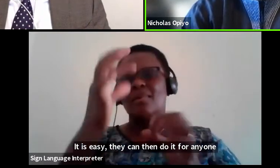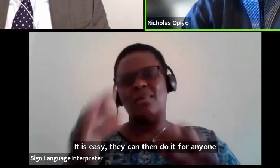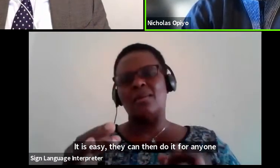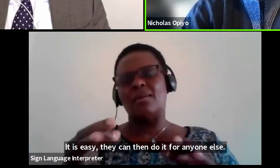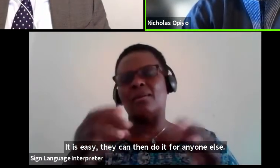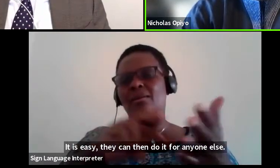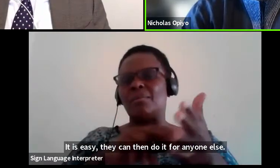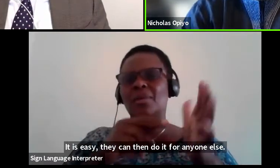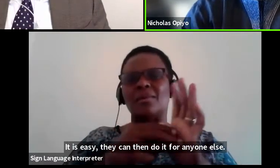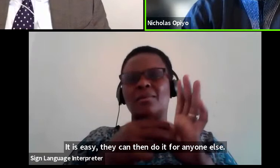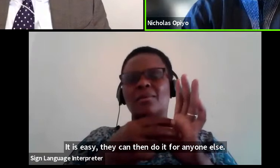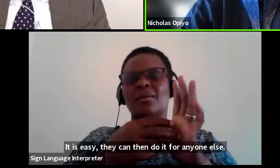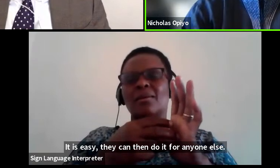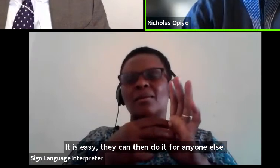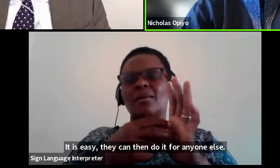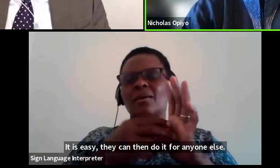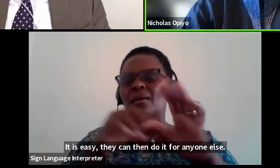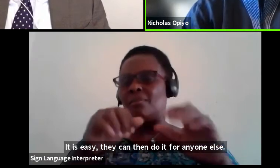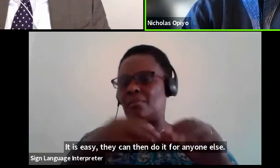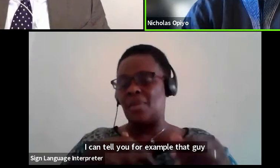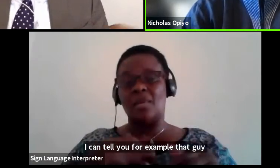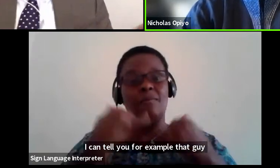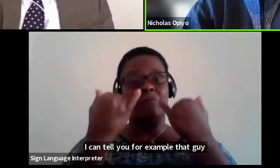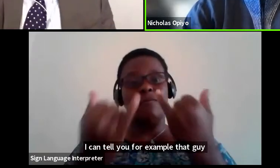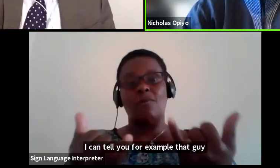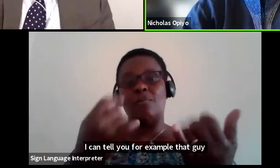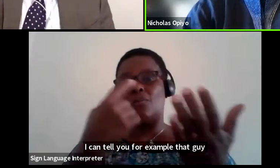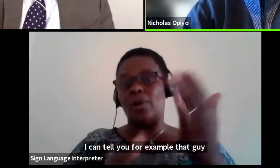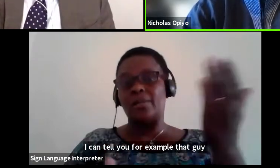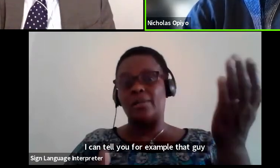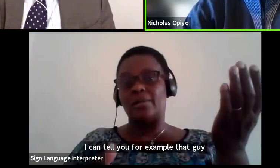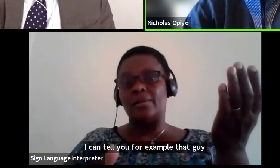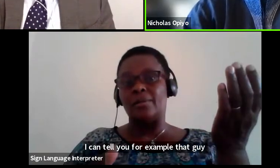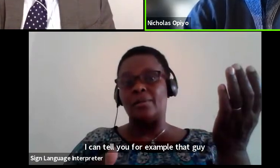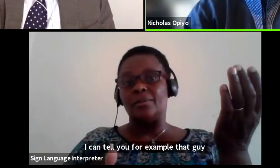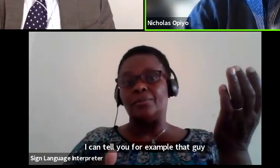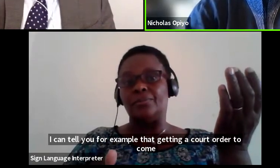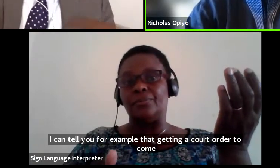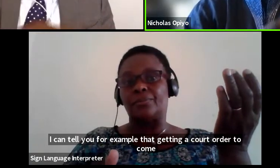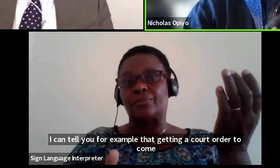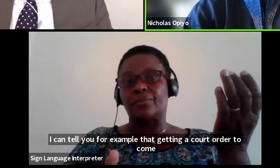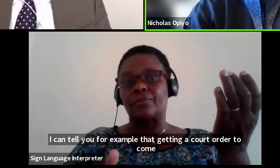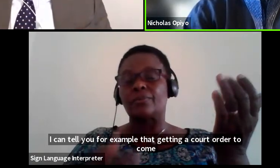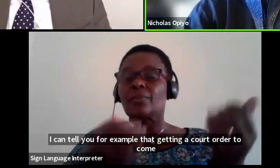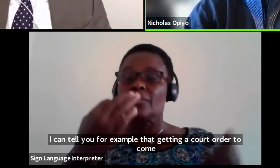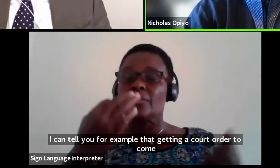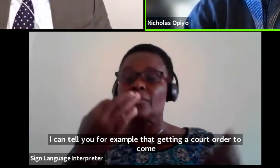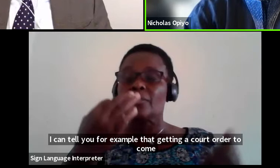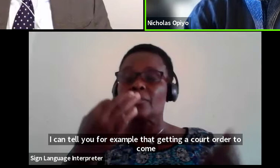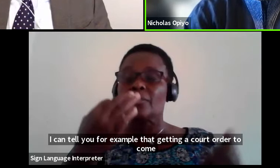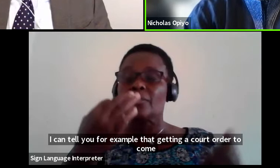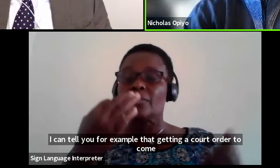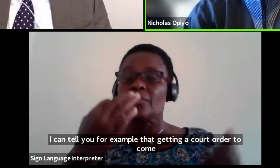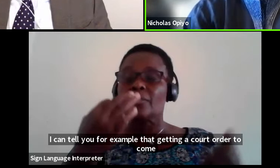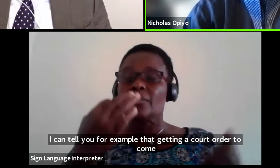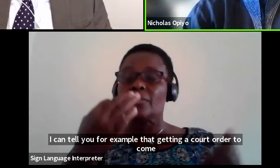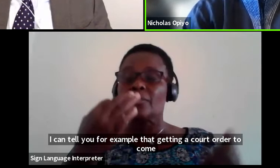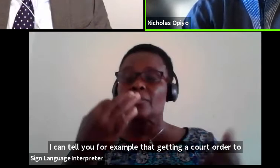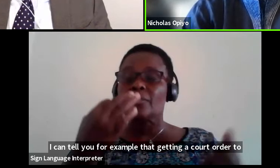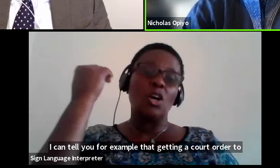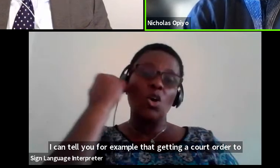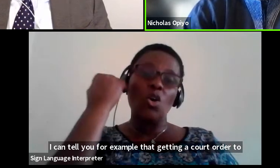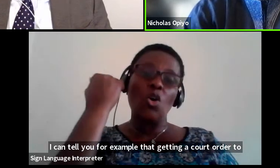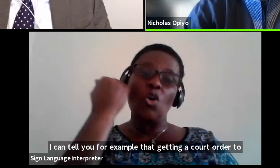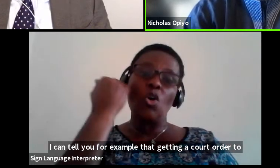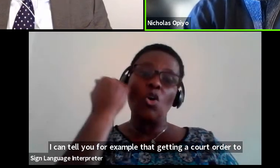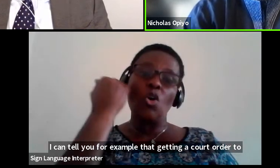tell you, for example, that getting a court order to come and seize your gadgets, Gabriel, in the courts